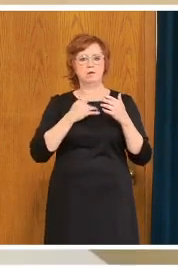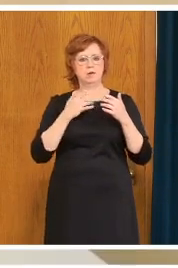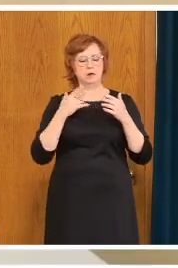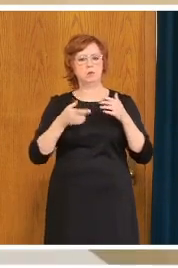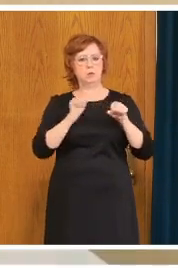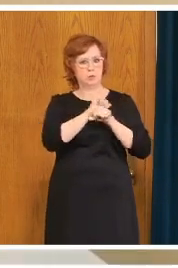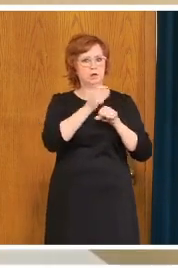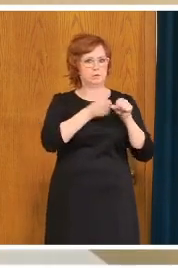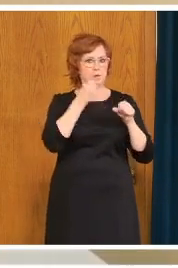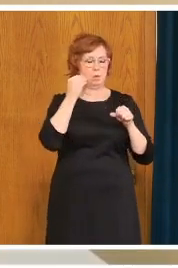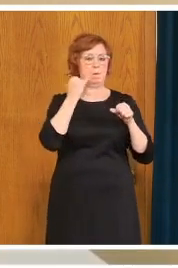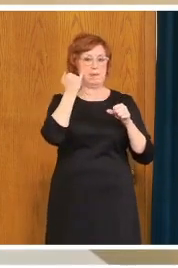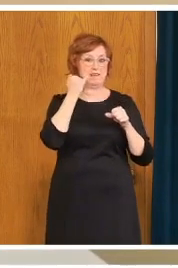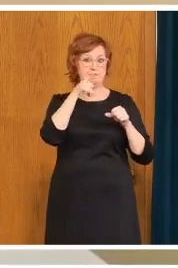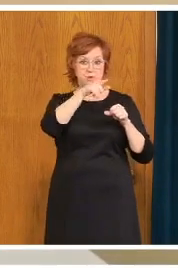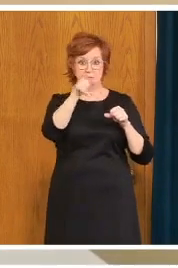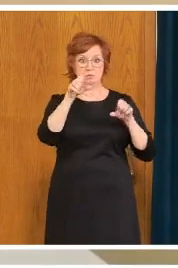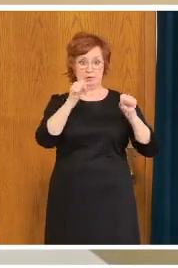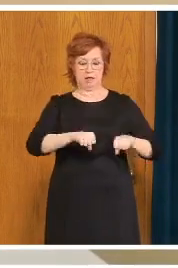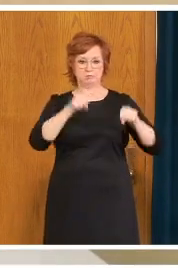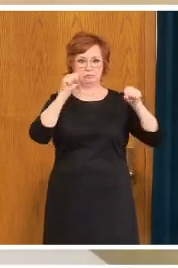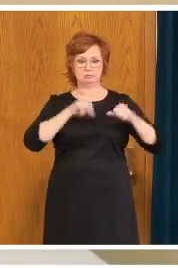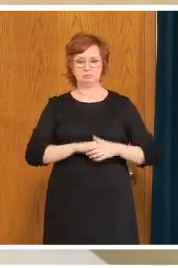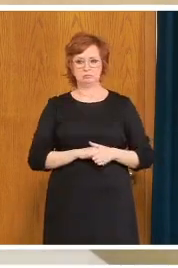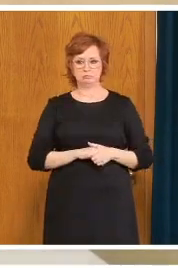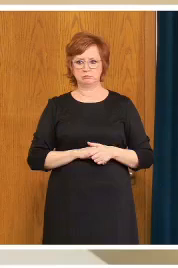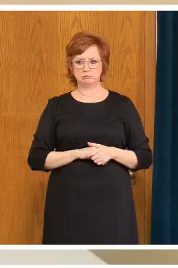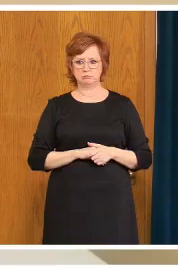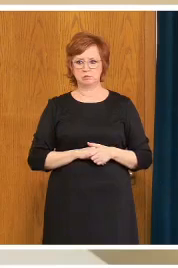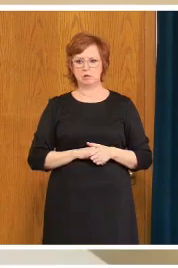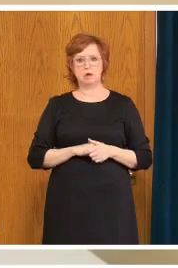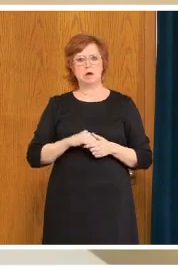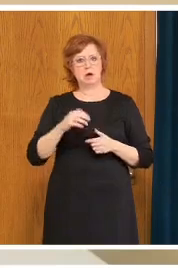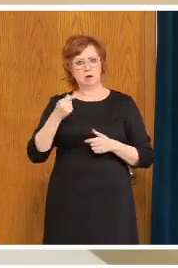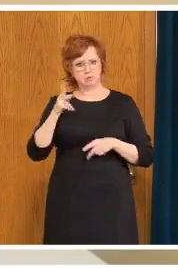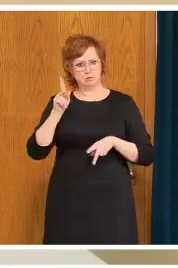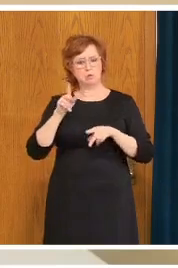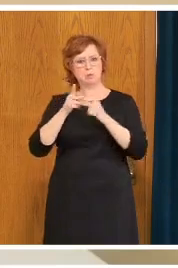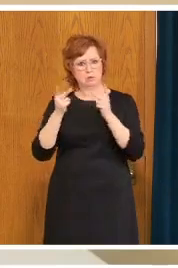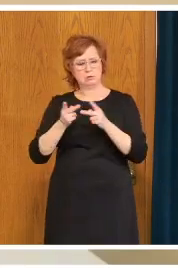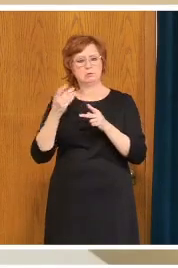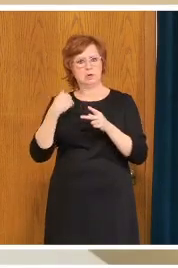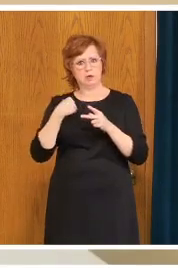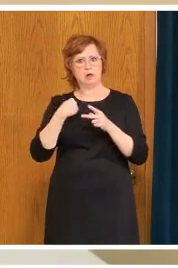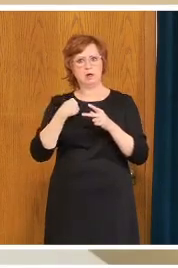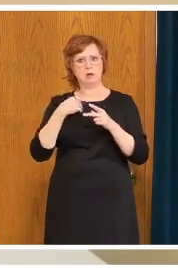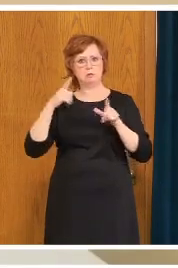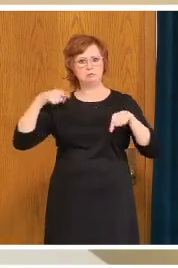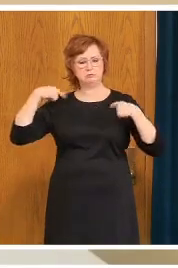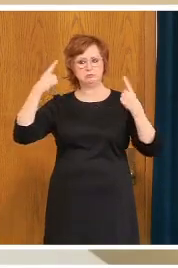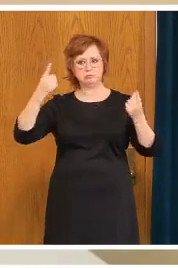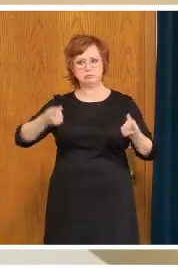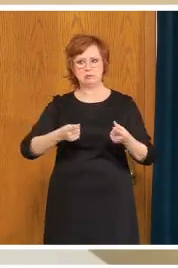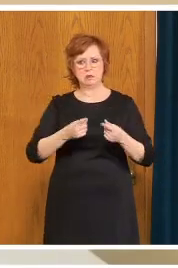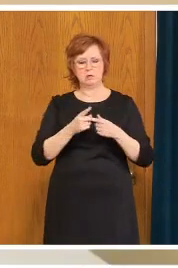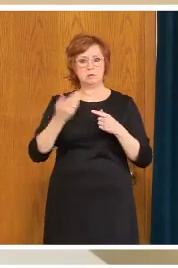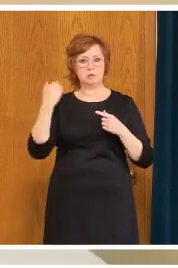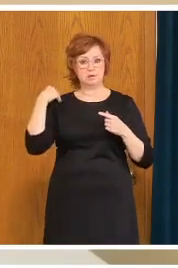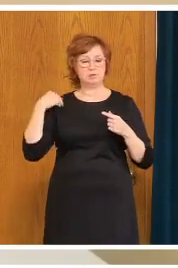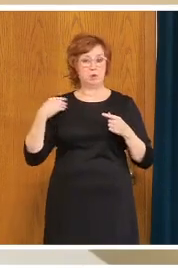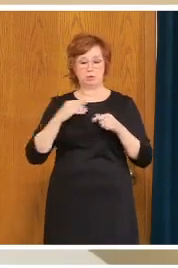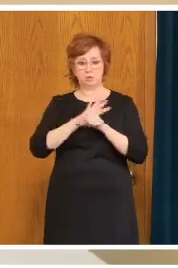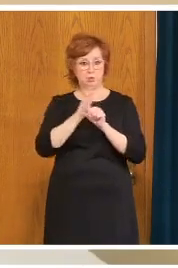I said before, for many workplaces who had excellent COVID protocols that worked well all the way till February are now not working that